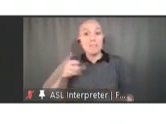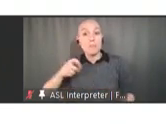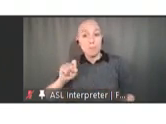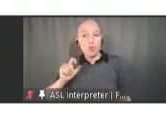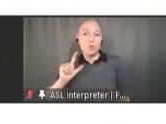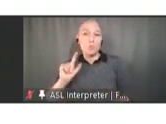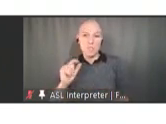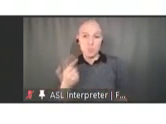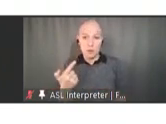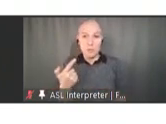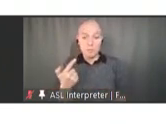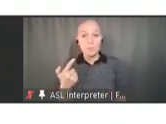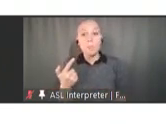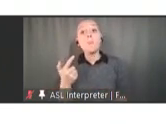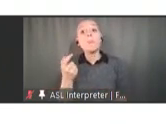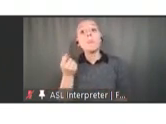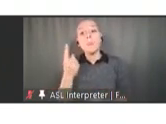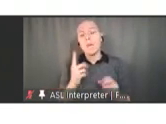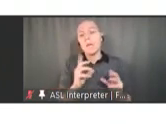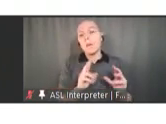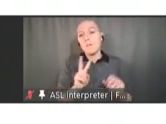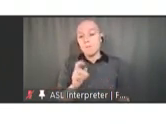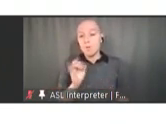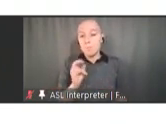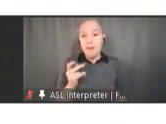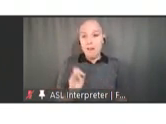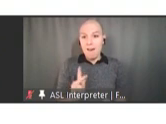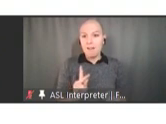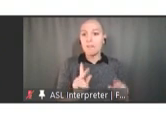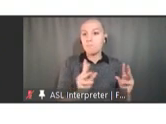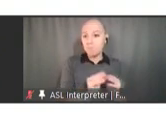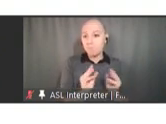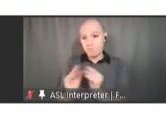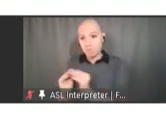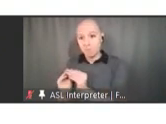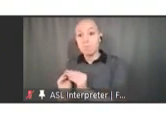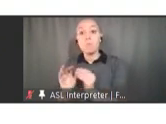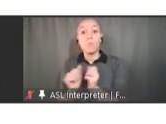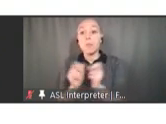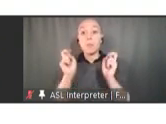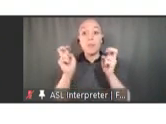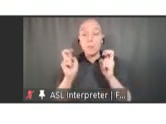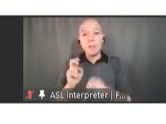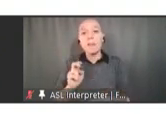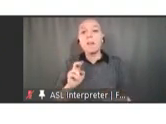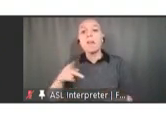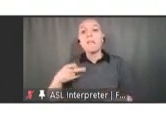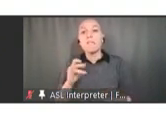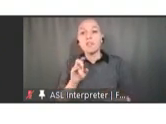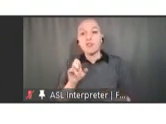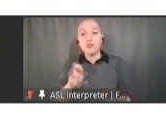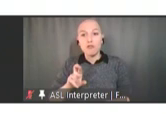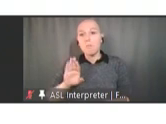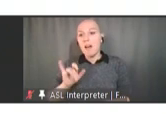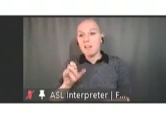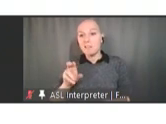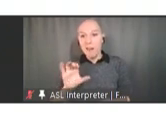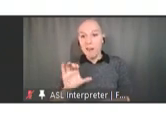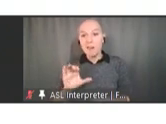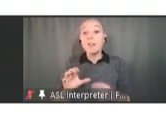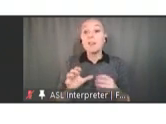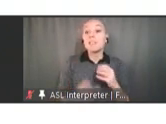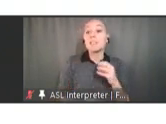2021, the VRBPAC met with the topic being the Pfizer-BioNTech supplemental BLA for the Comirnaty